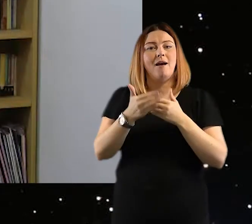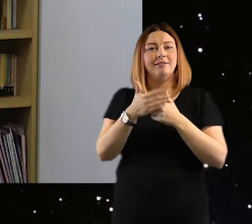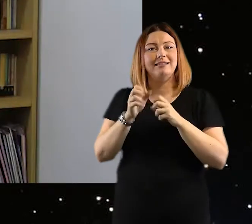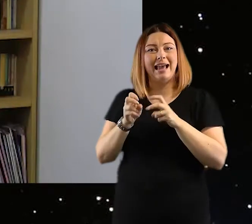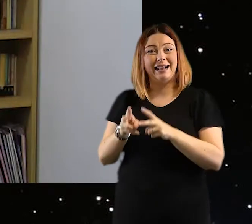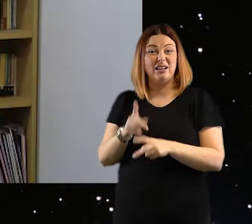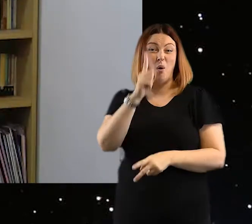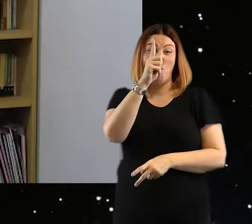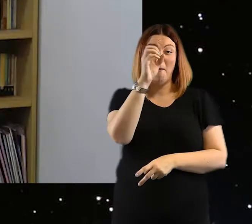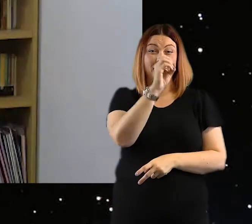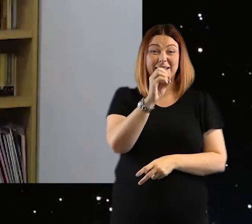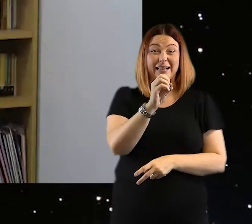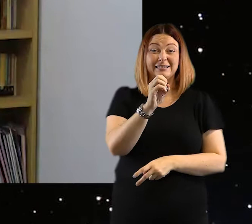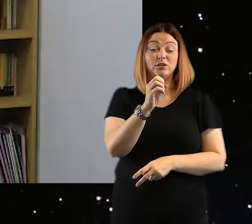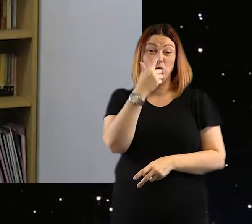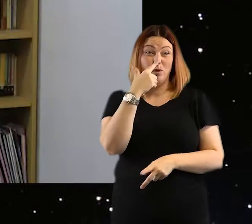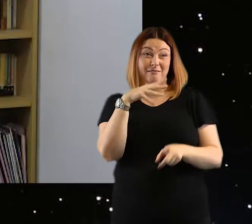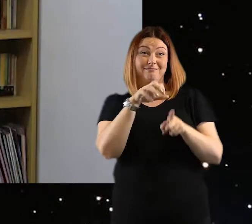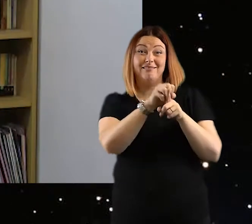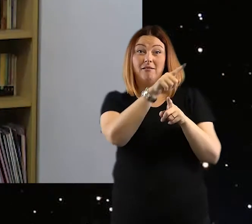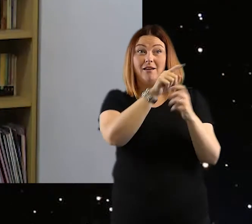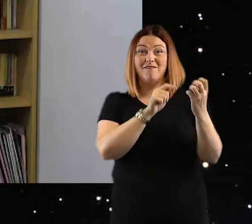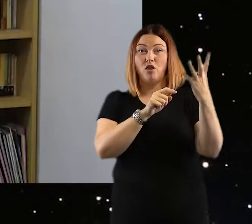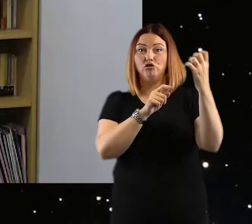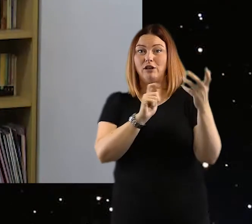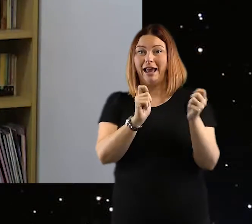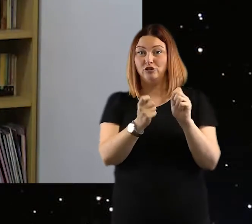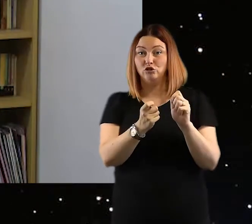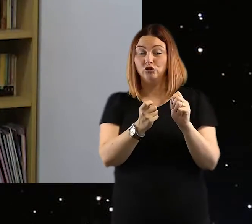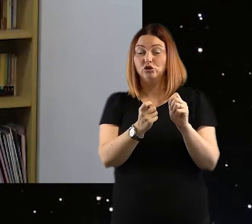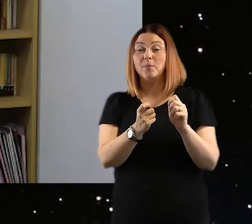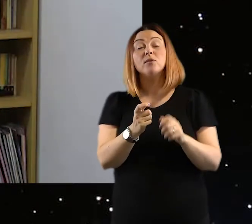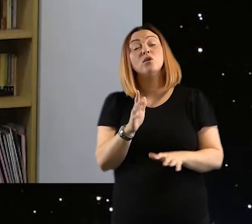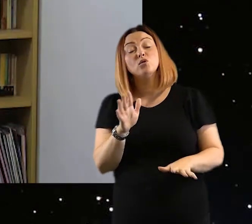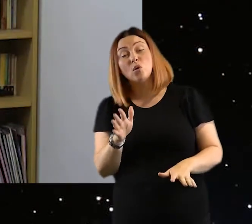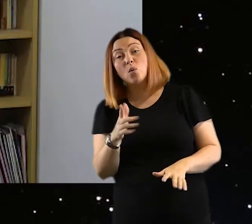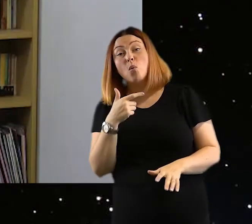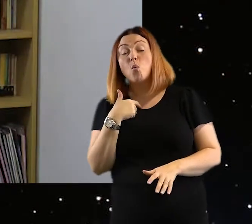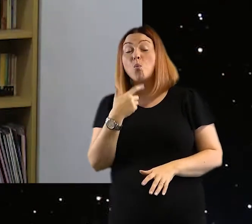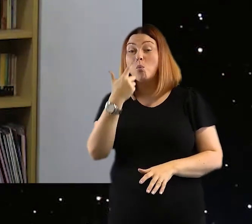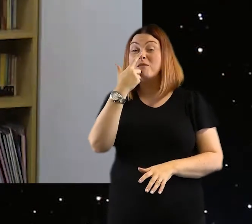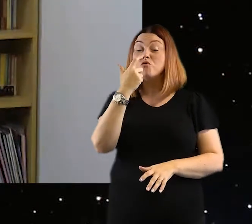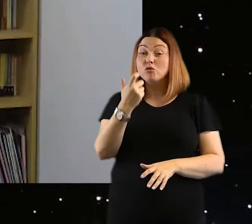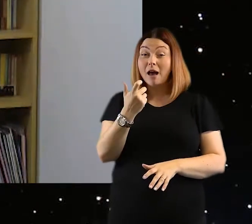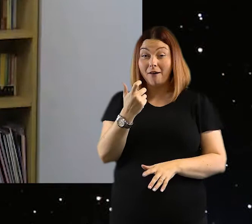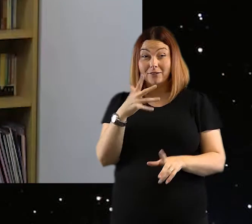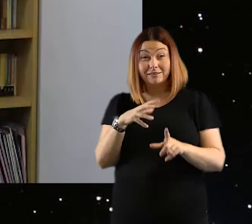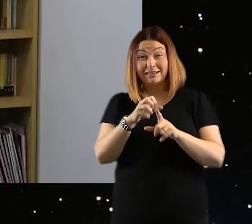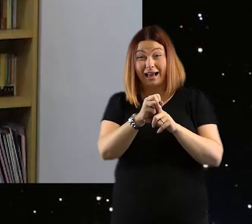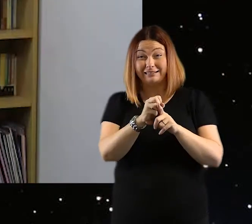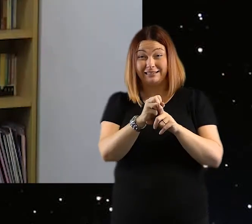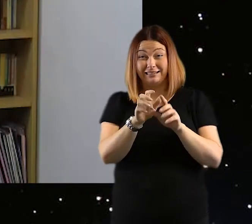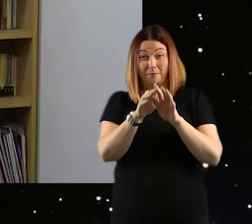techniques. 1% is fairly sort of trivial to detect that sort of flux change. So we could have detected planets